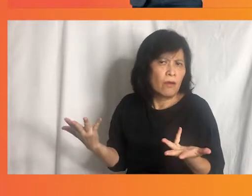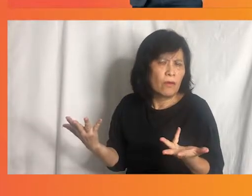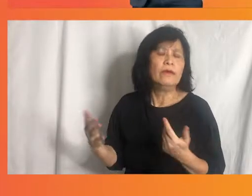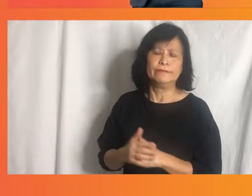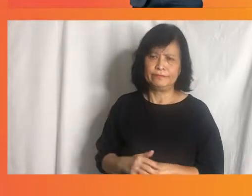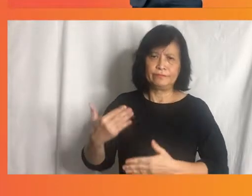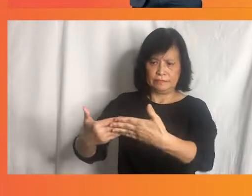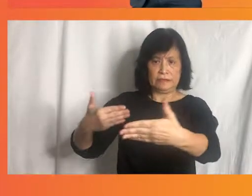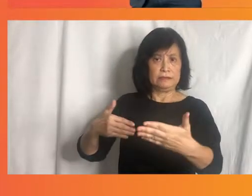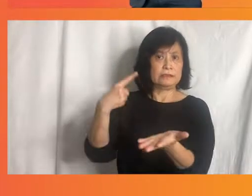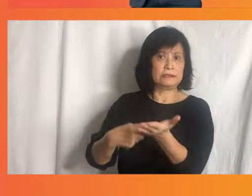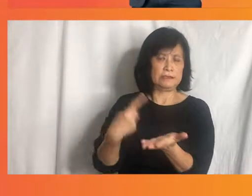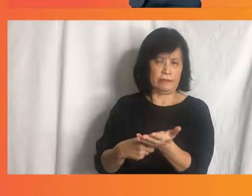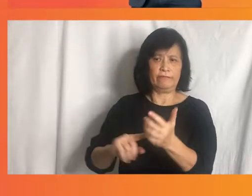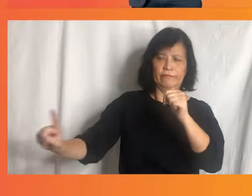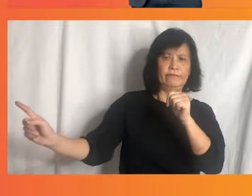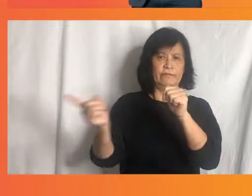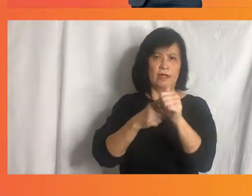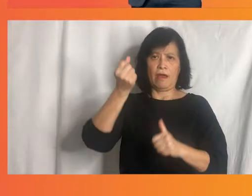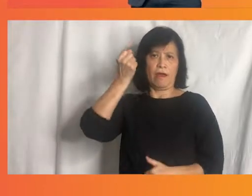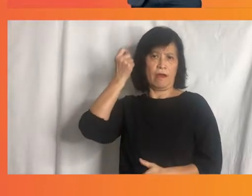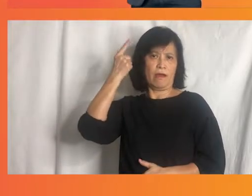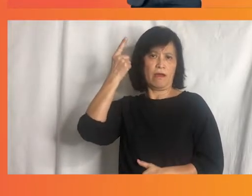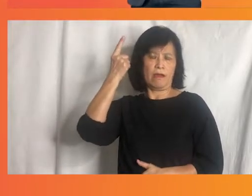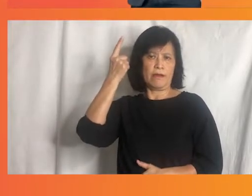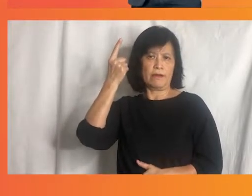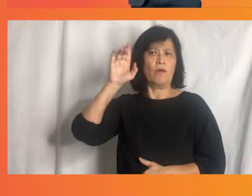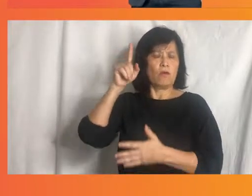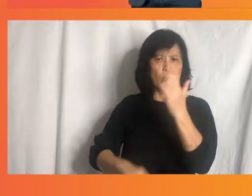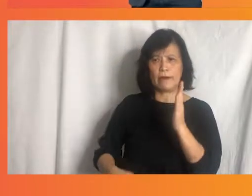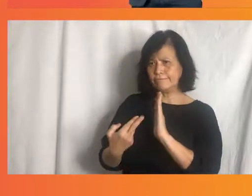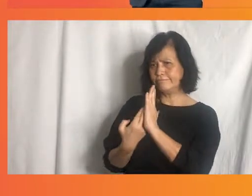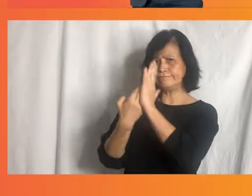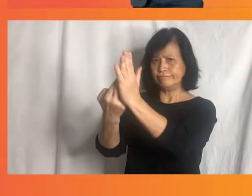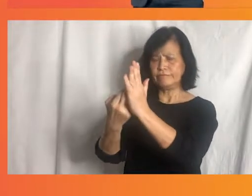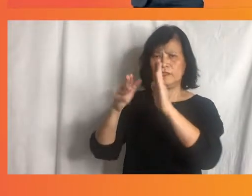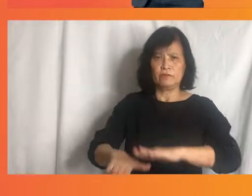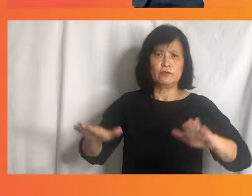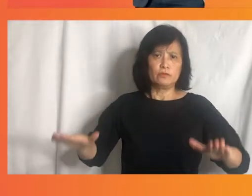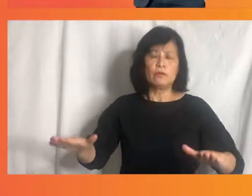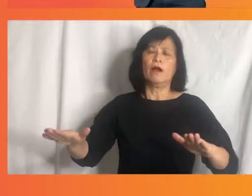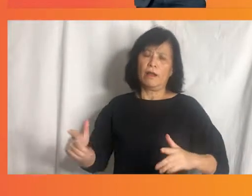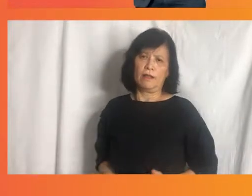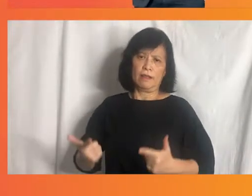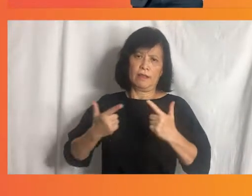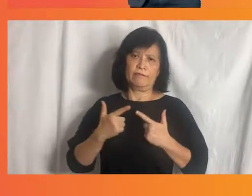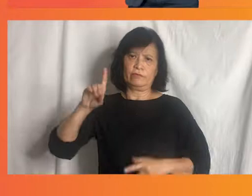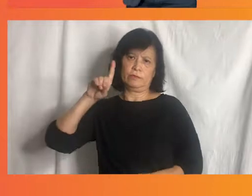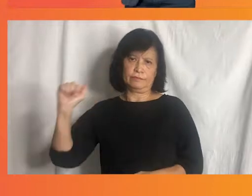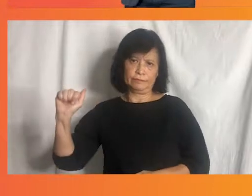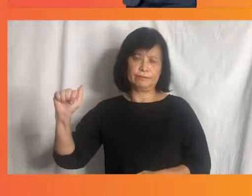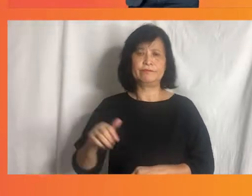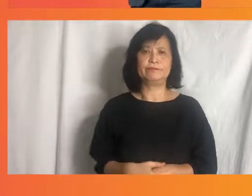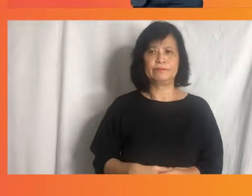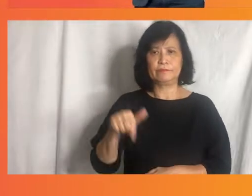Before we discuss that, we first need to know or understand what are the recommended physical activity for children living with disabilities.